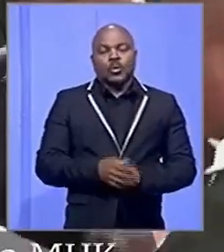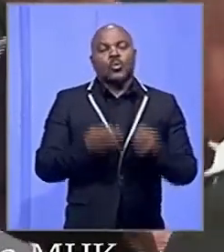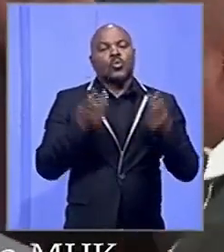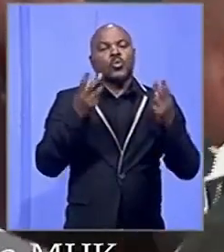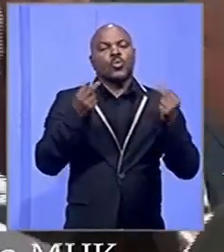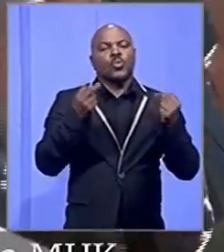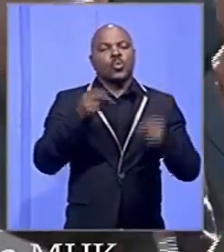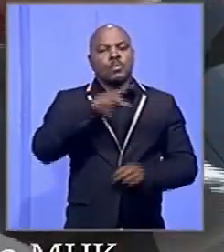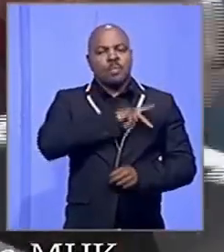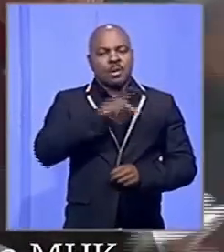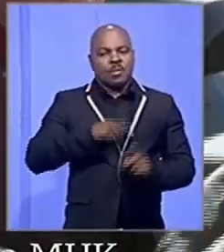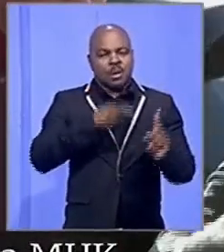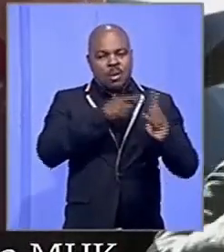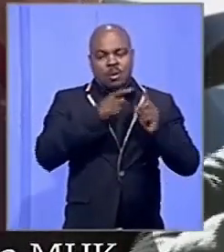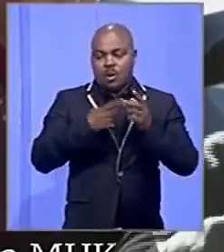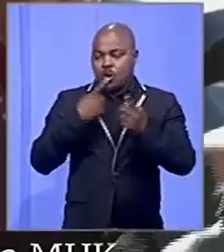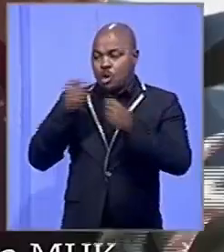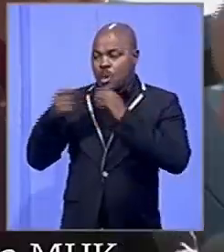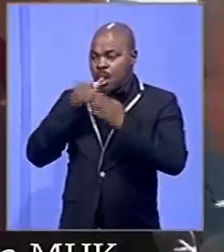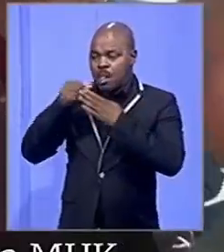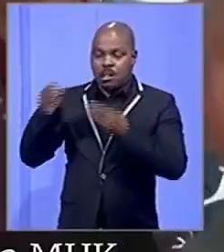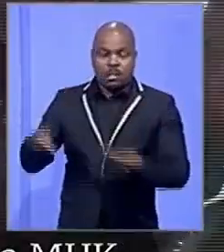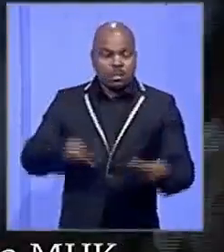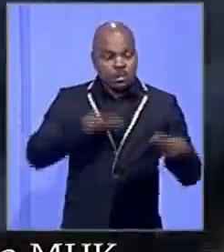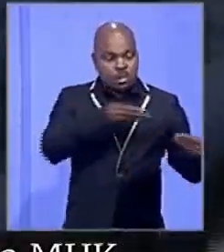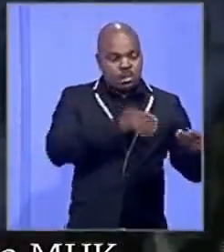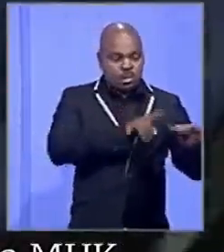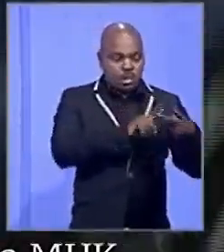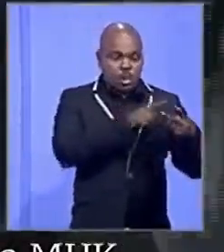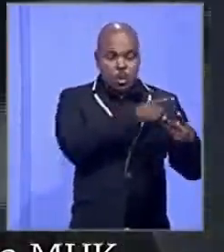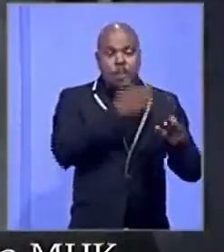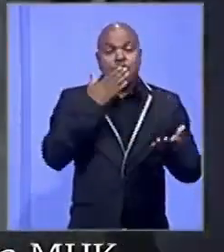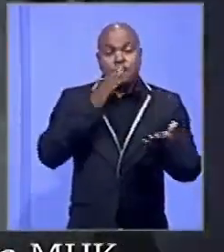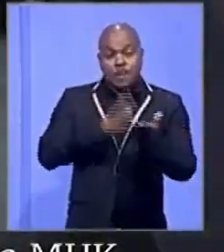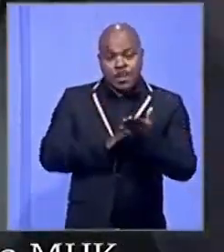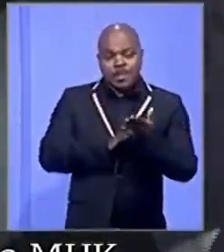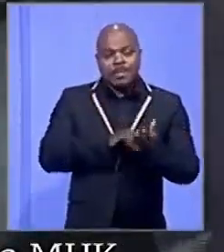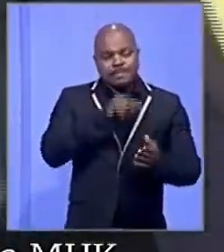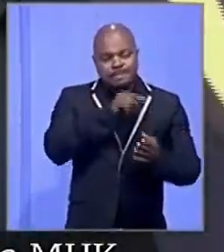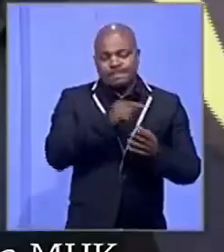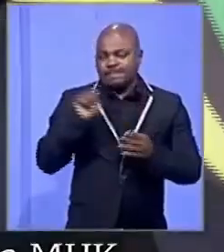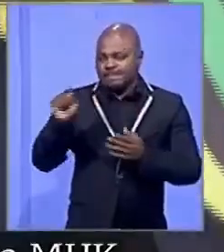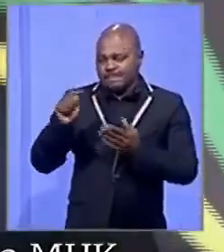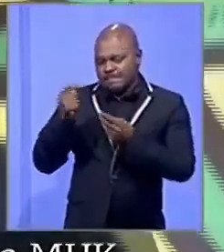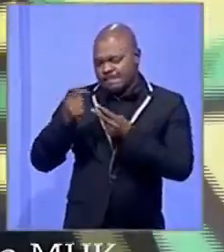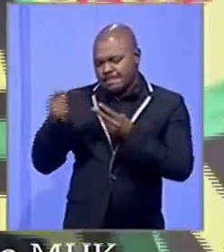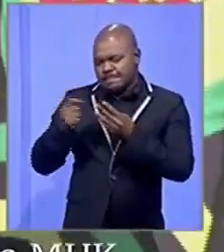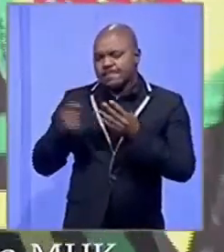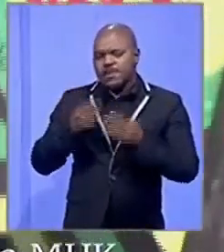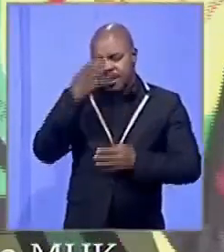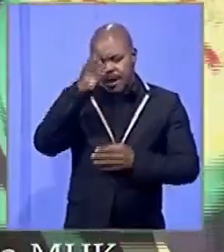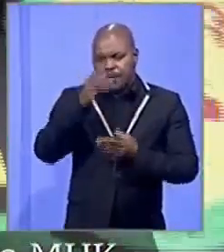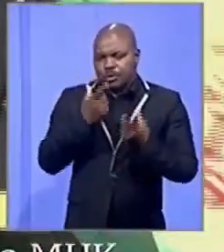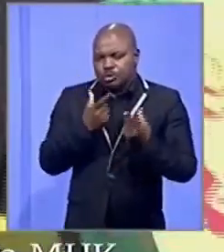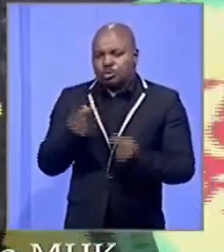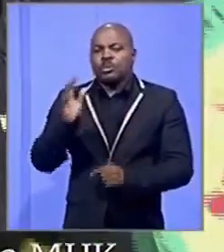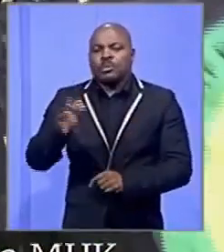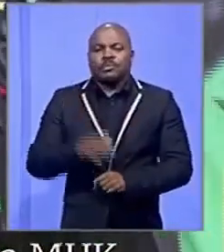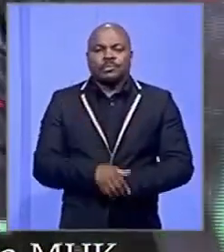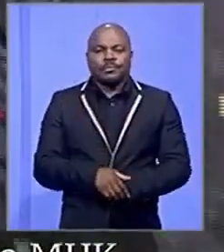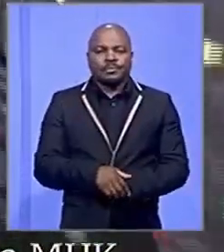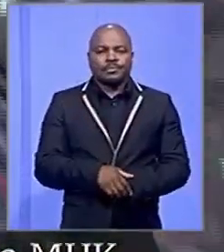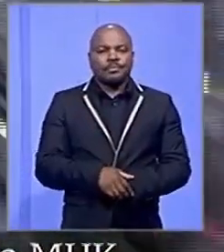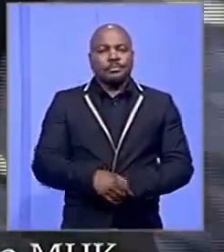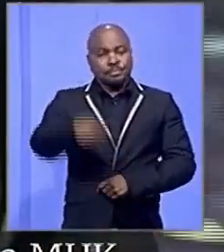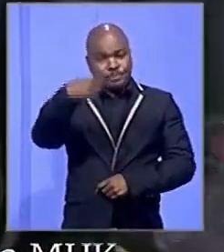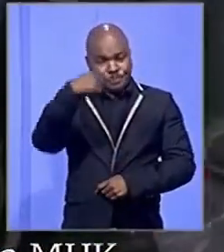amogetse memorandamo le go solofetsa gore puso ya gagwe e tla samagana le dintlha tseo bašwa ba ngoregang ka tsone. Ke le